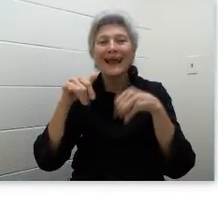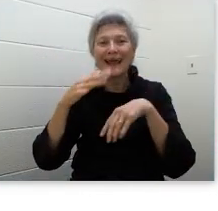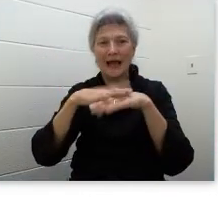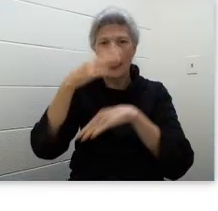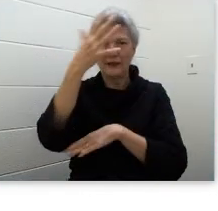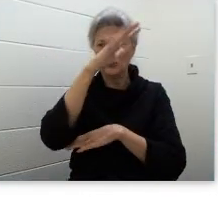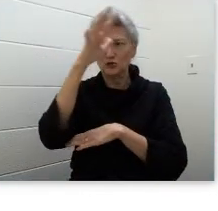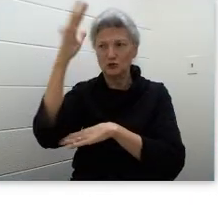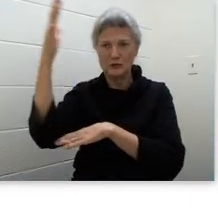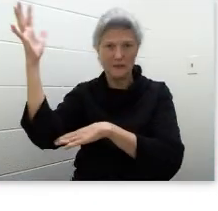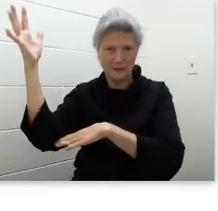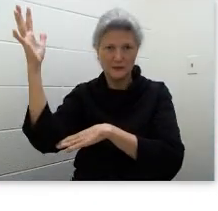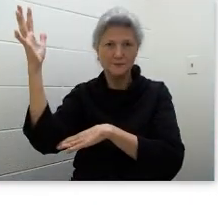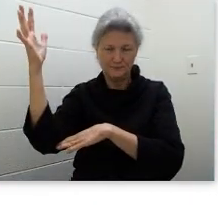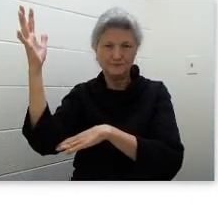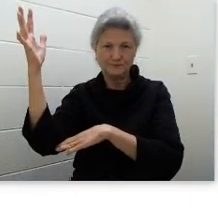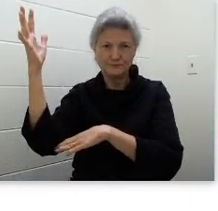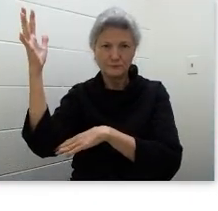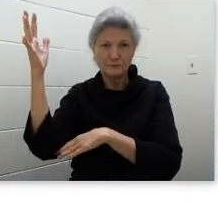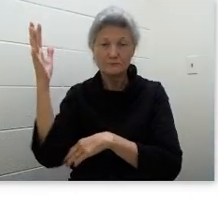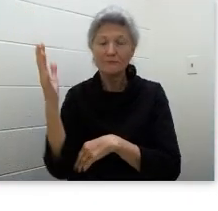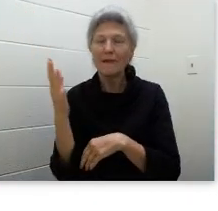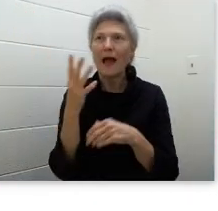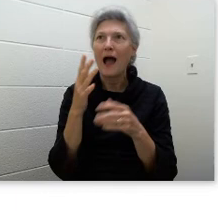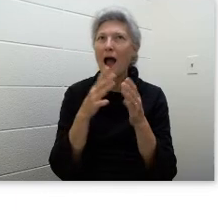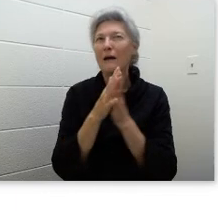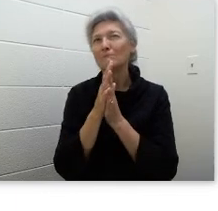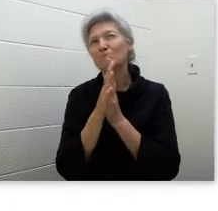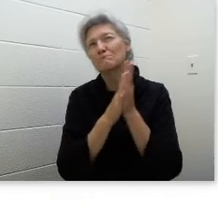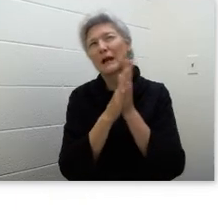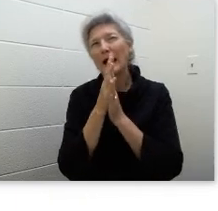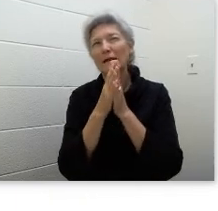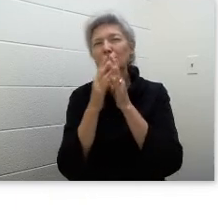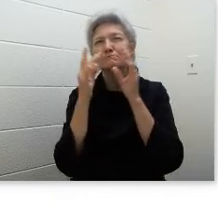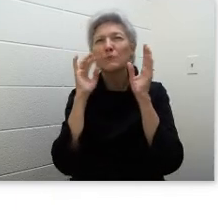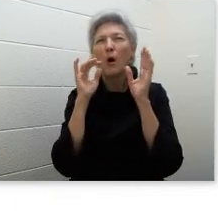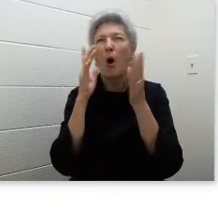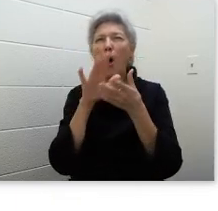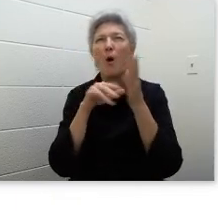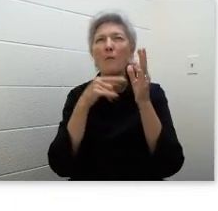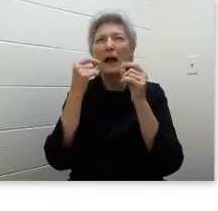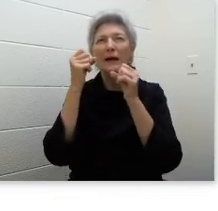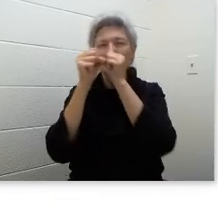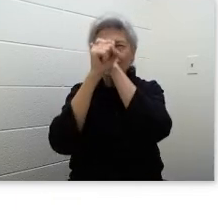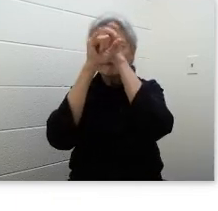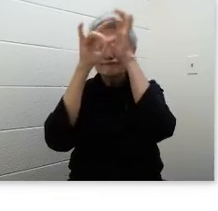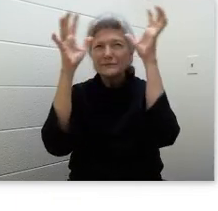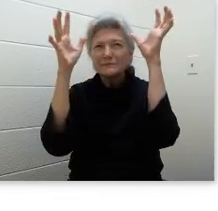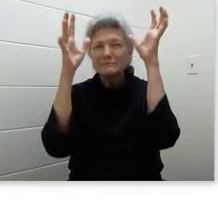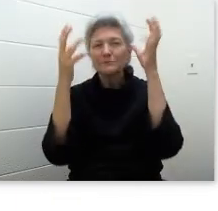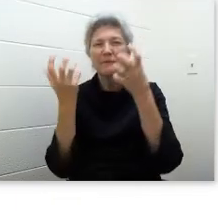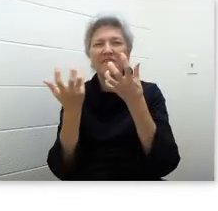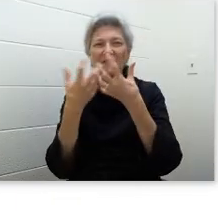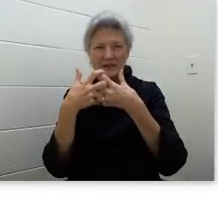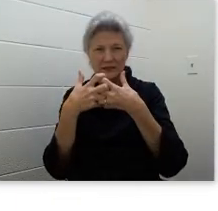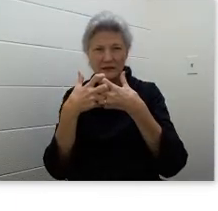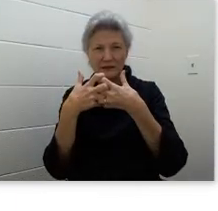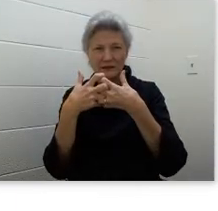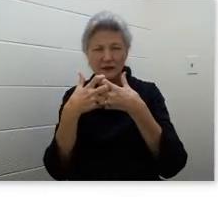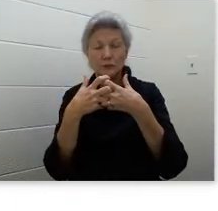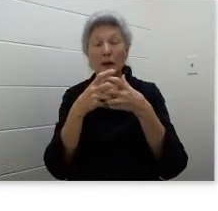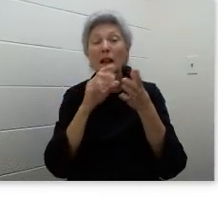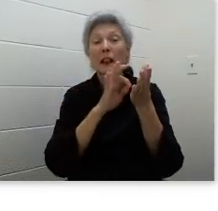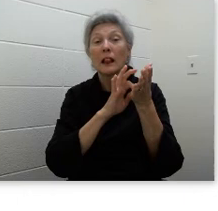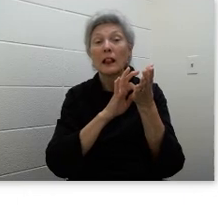been outside playing on them. So I'm already kind of putting my puzzle pieces together. However, if we look at